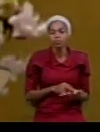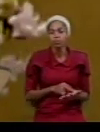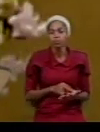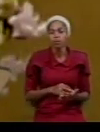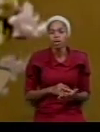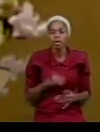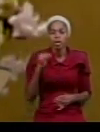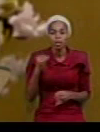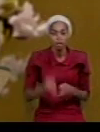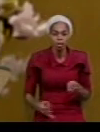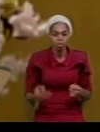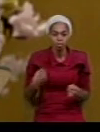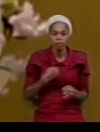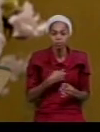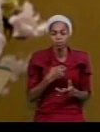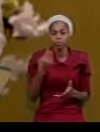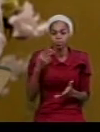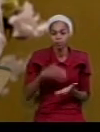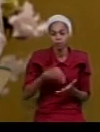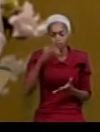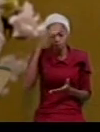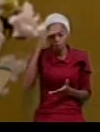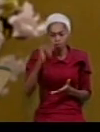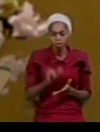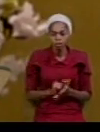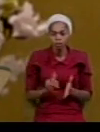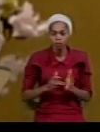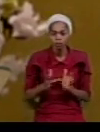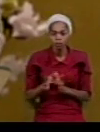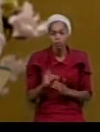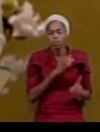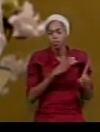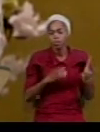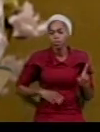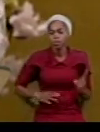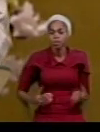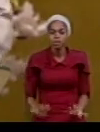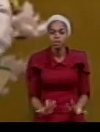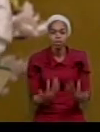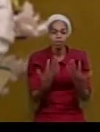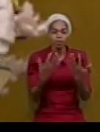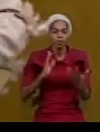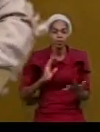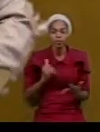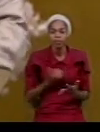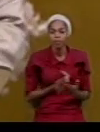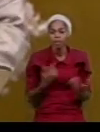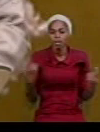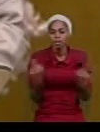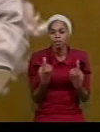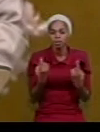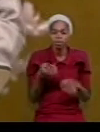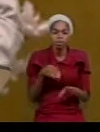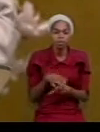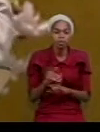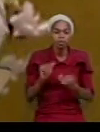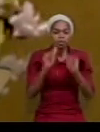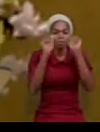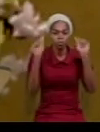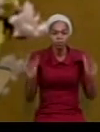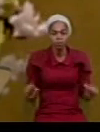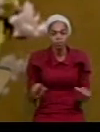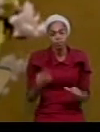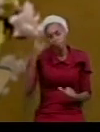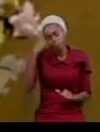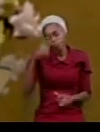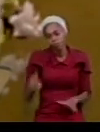Christ is the sacrifice for our sins and the altar for our sacrificial love and service to God. I pray